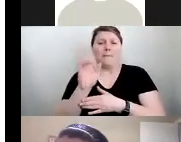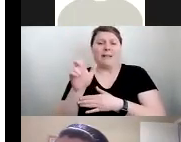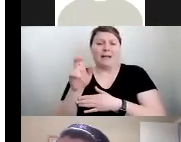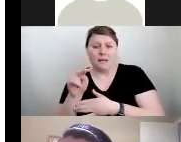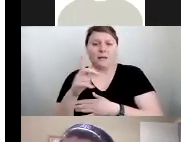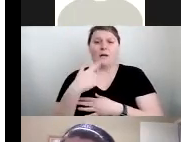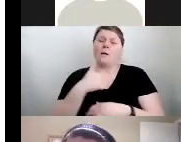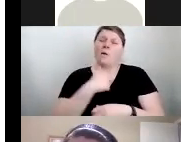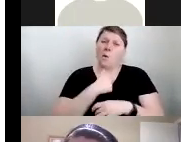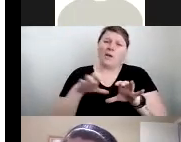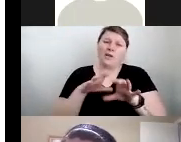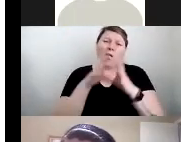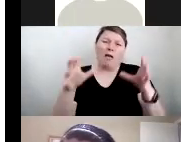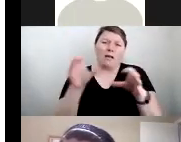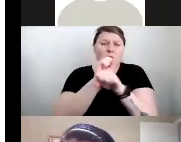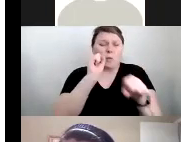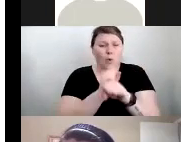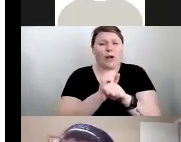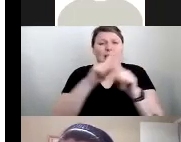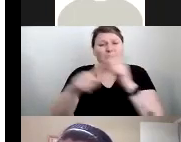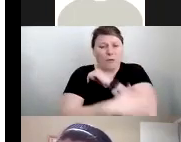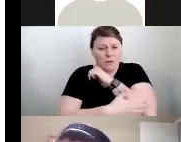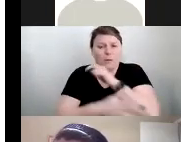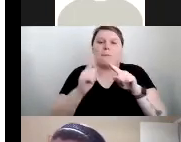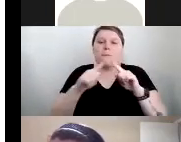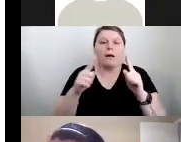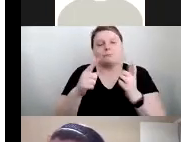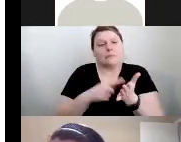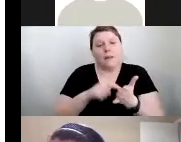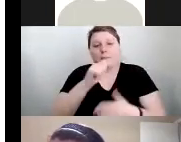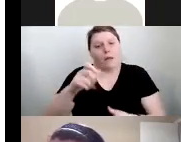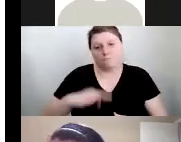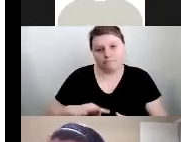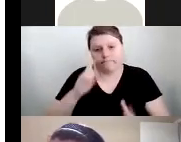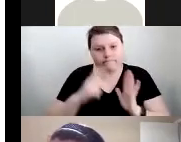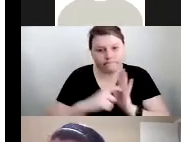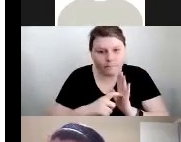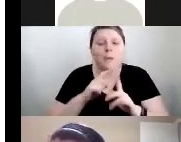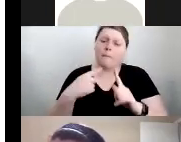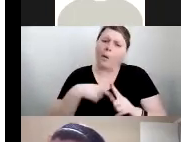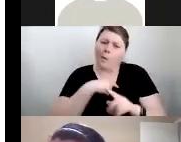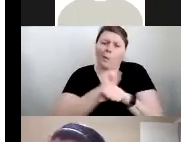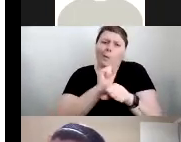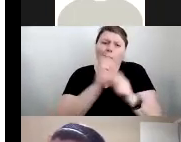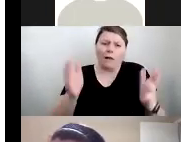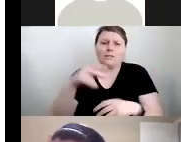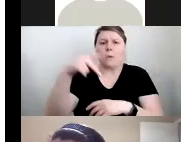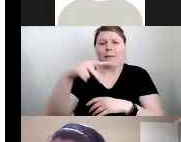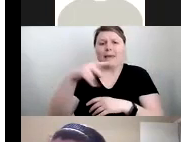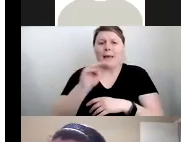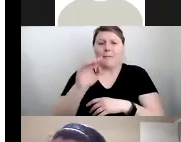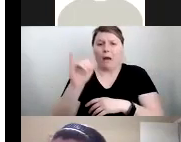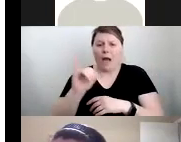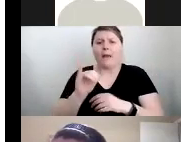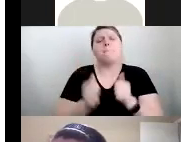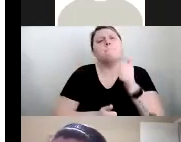get credit for that, but PMI is one of those places where we do a lot of good work overseas. So PMI is predominantly Africa. We